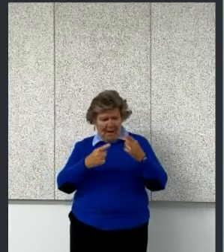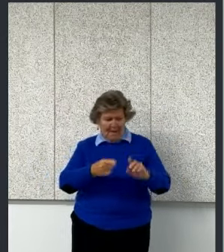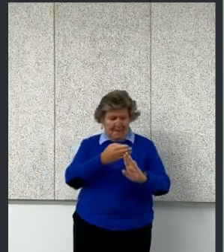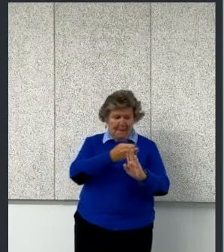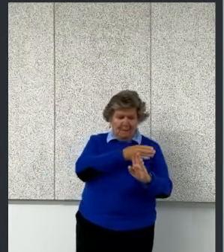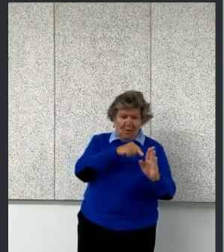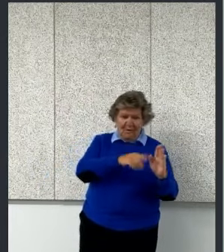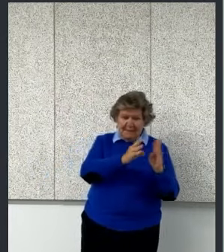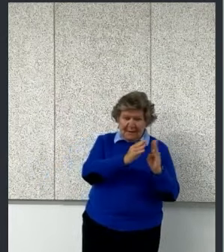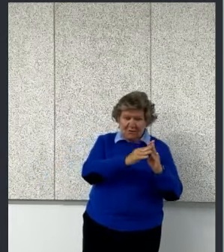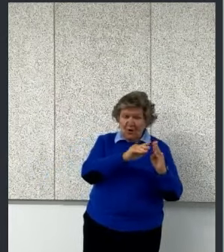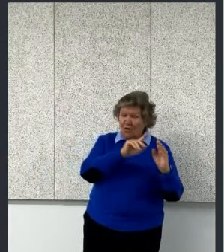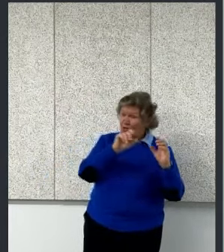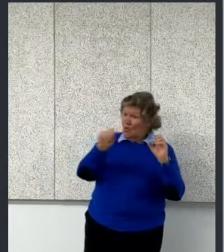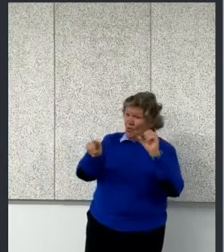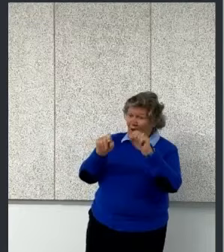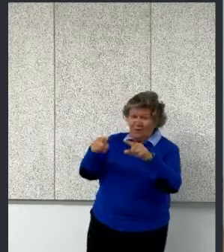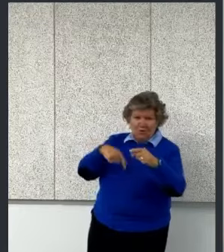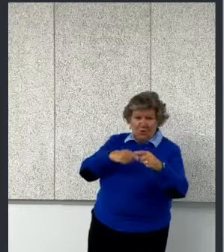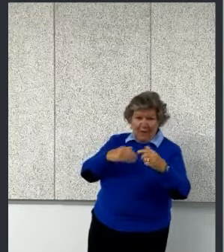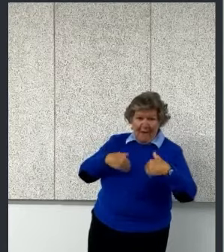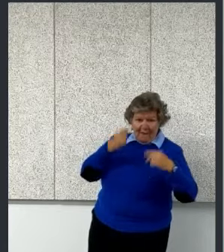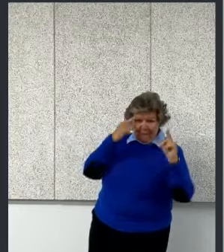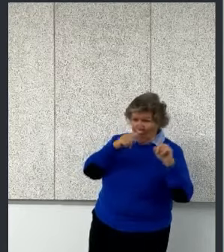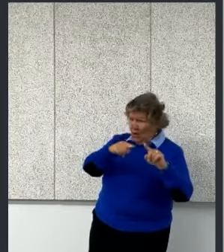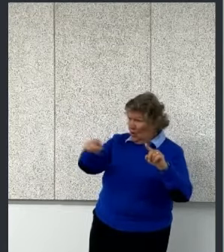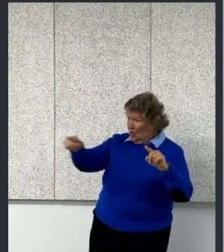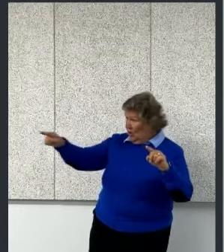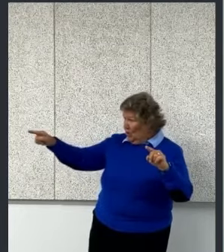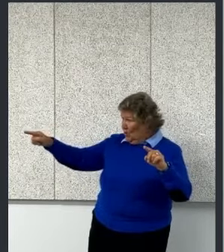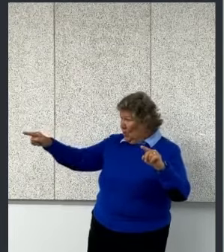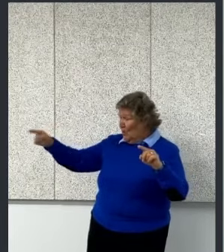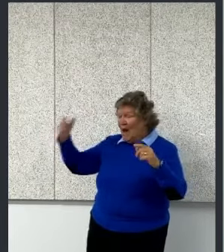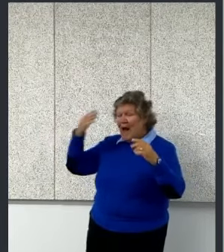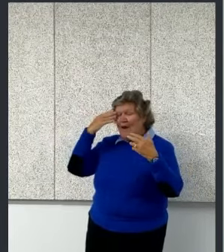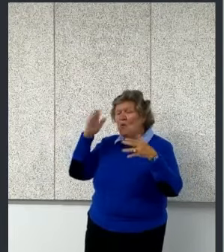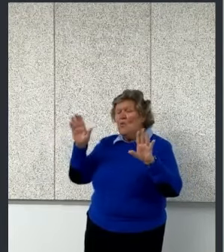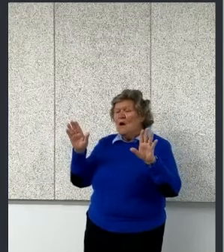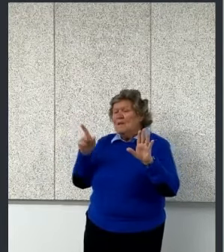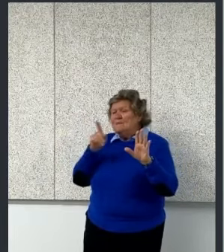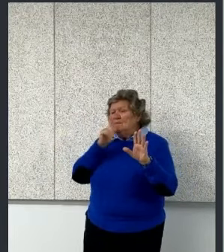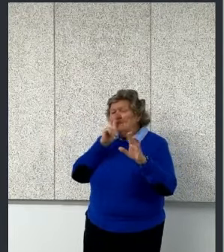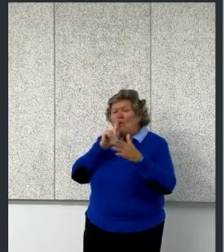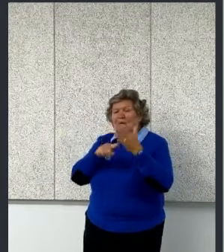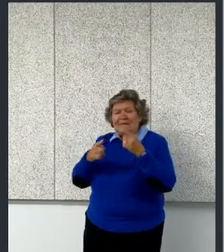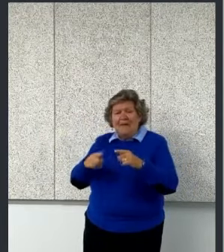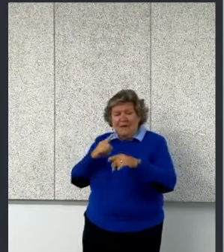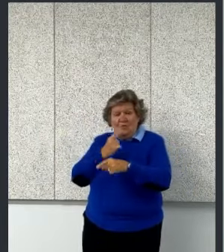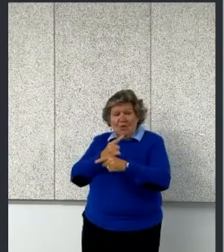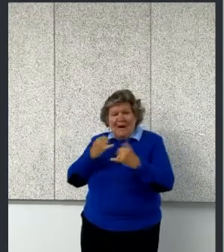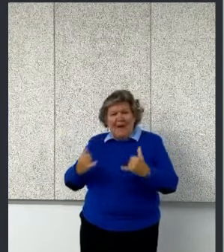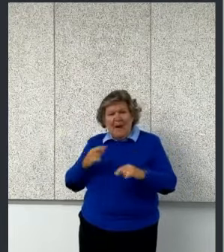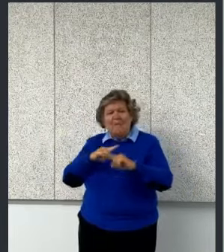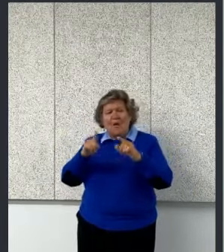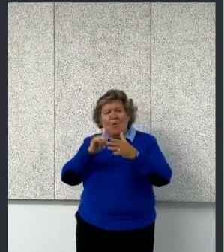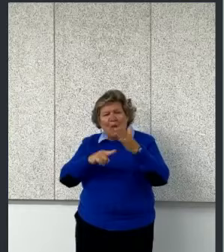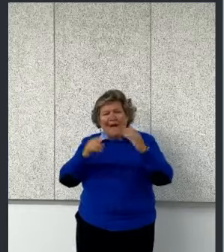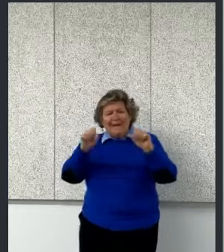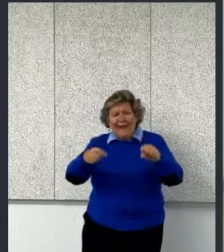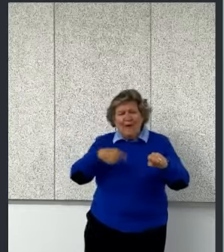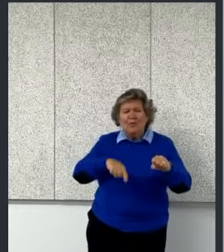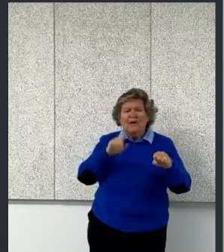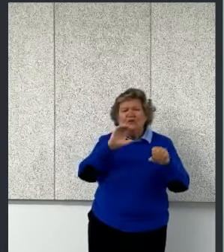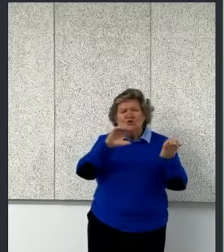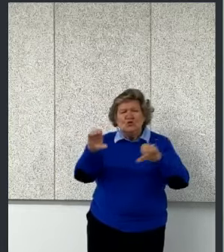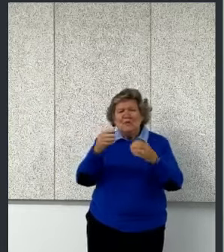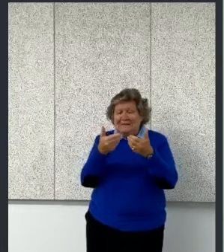questions we have for you all. And I know I don't want to hijack what's happening right now, but in terms of what we can do besides money, that's